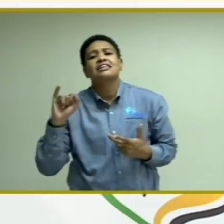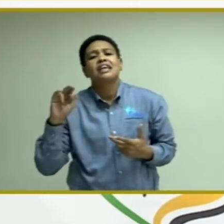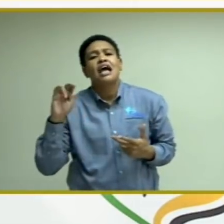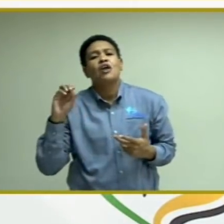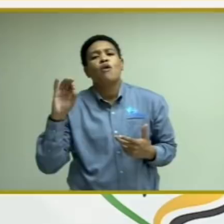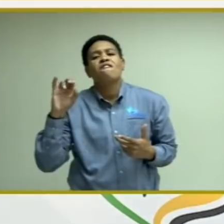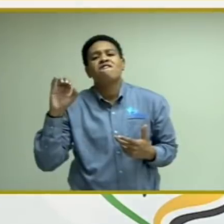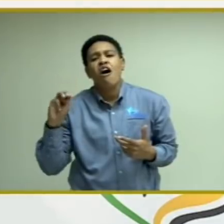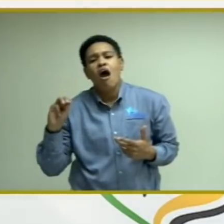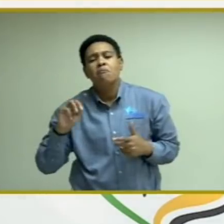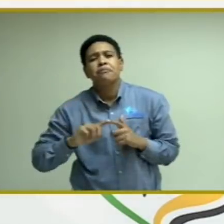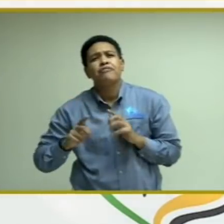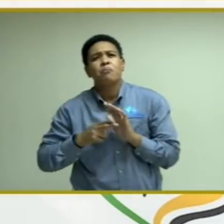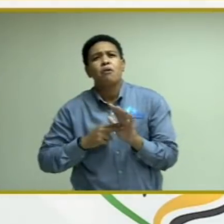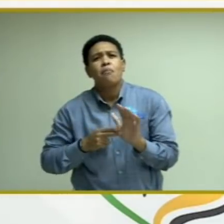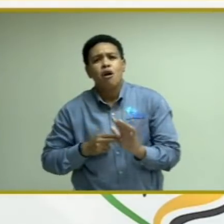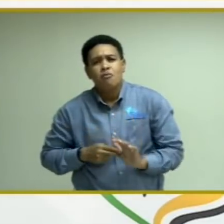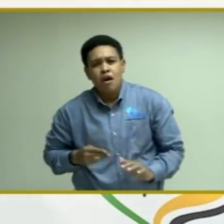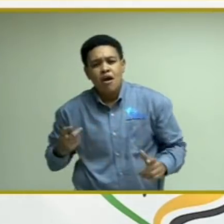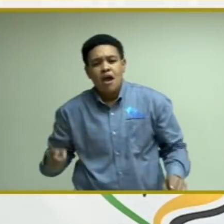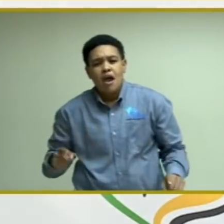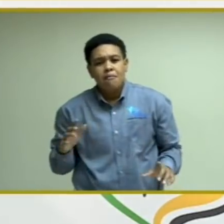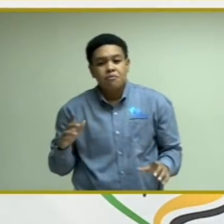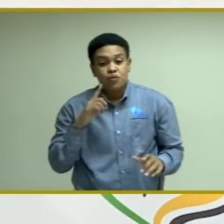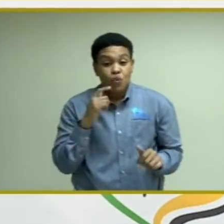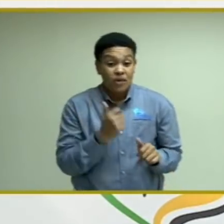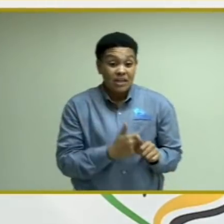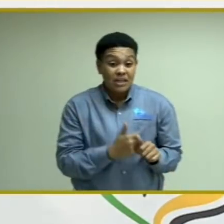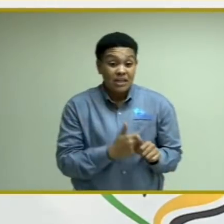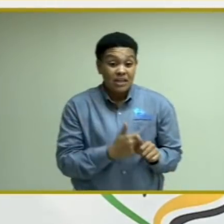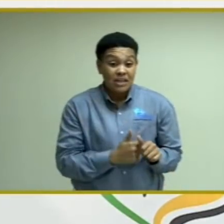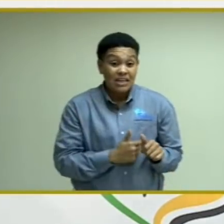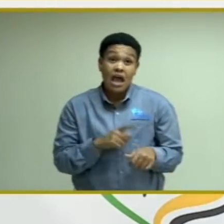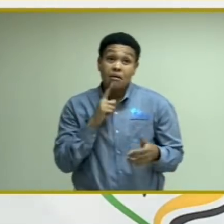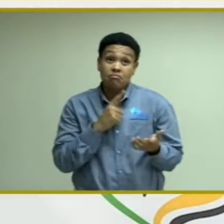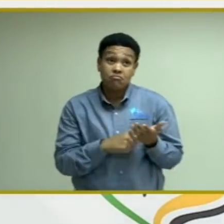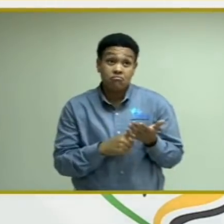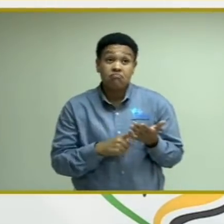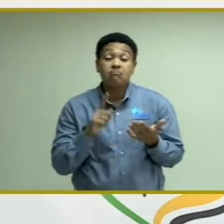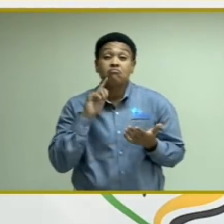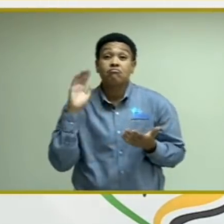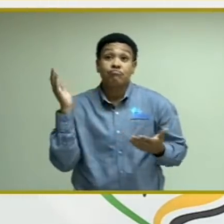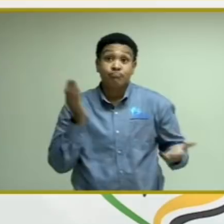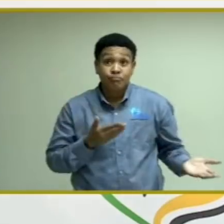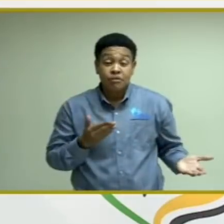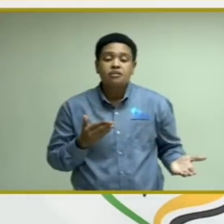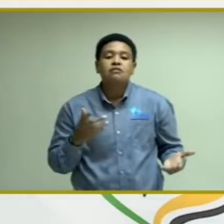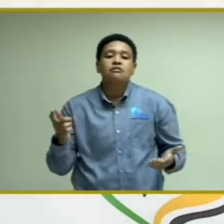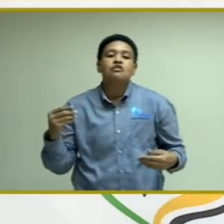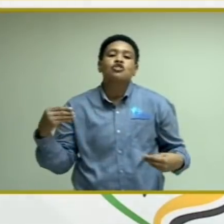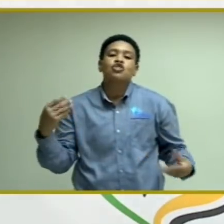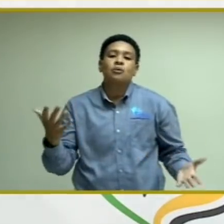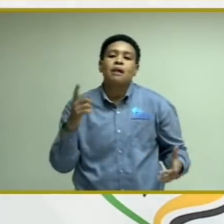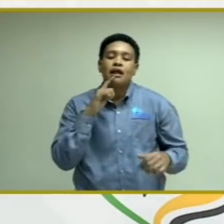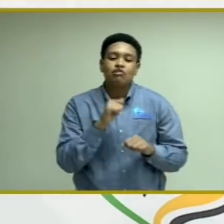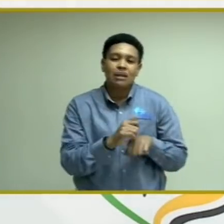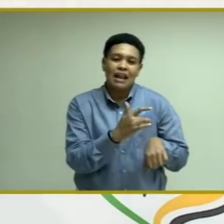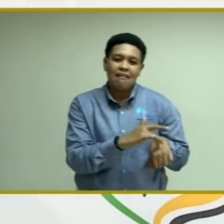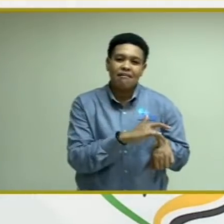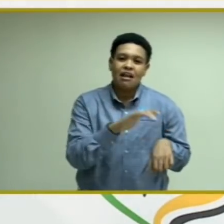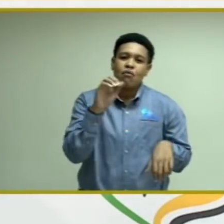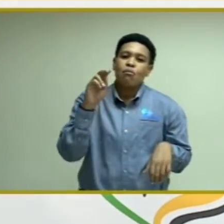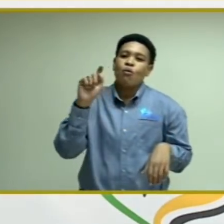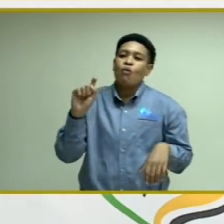Sinopharm, etc. And so each round of negotiations, once the supply becomes available to the